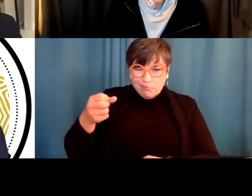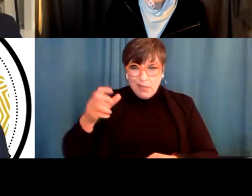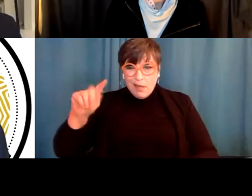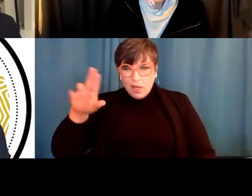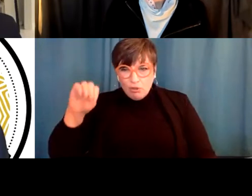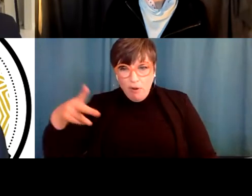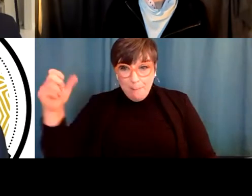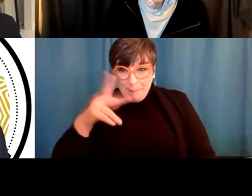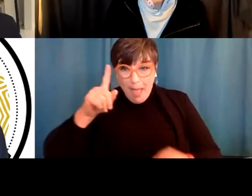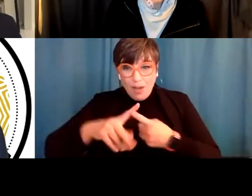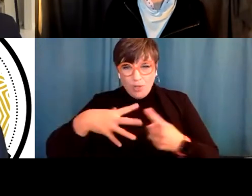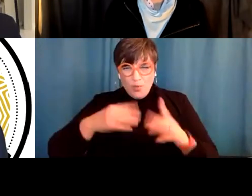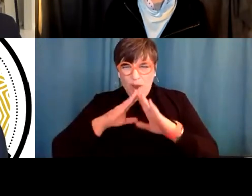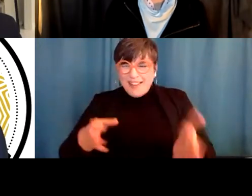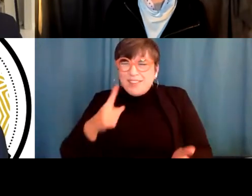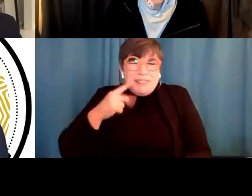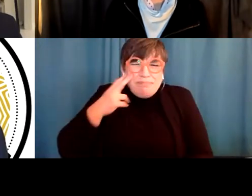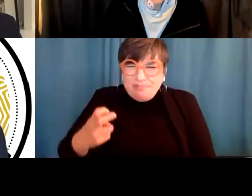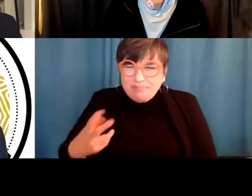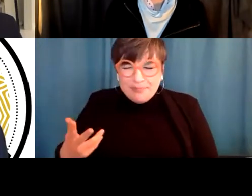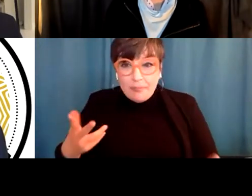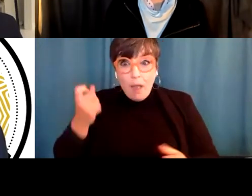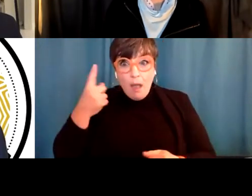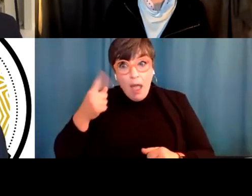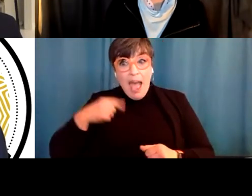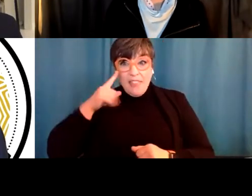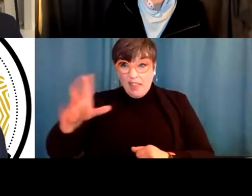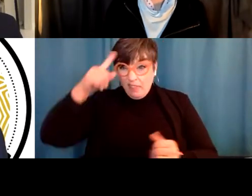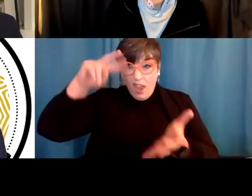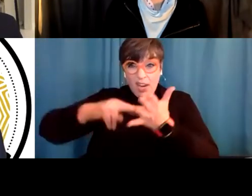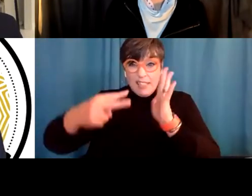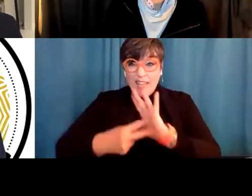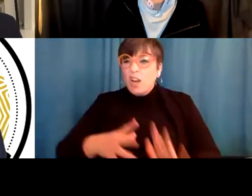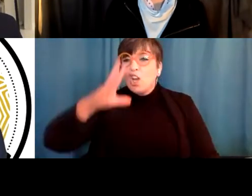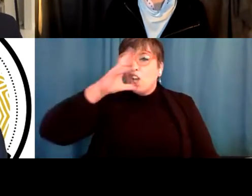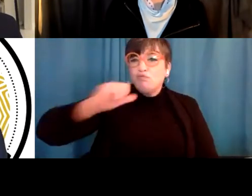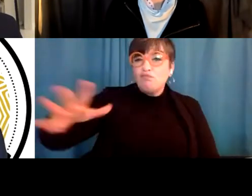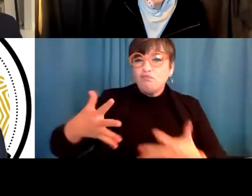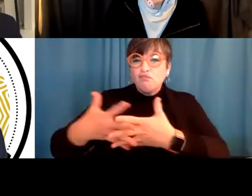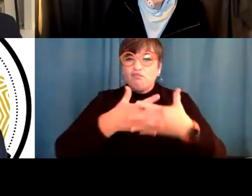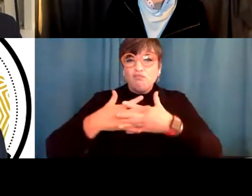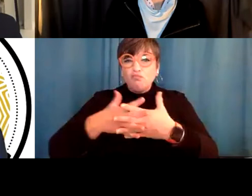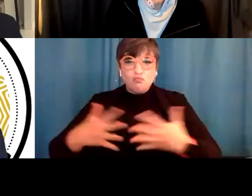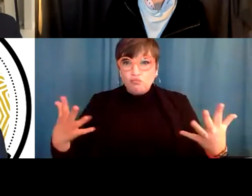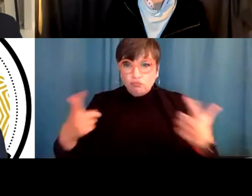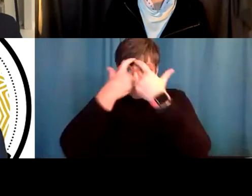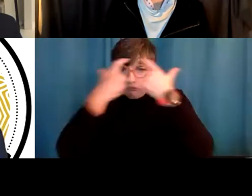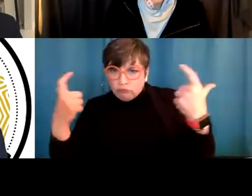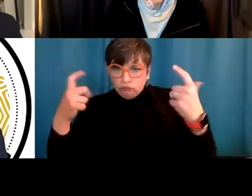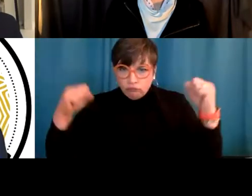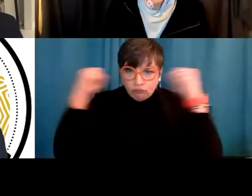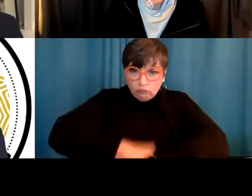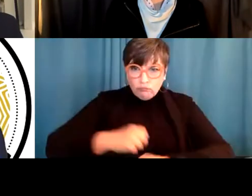the main point was to show America that they're out there, that they're willing to fight for their views, that they're willing